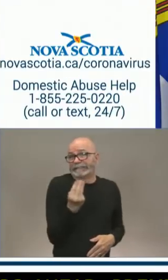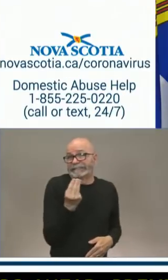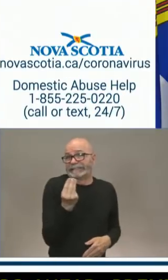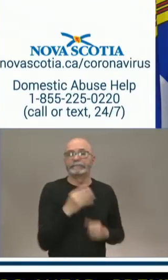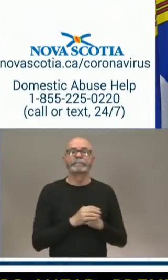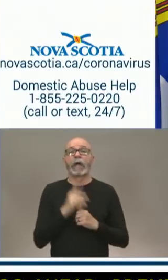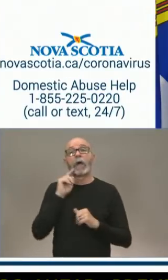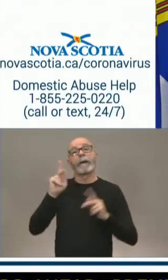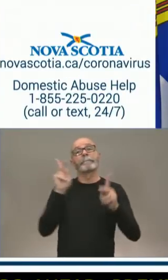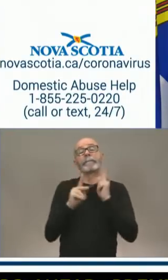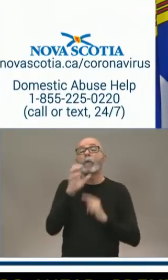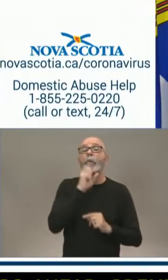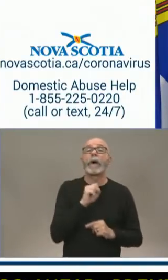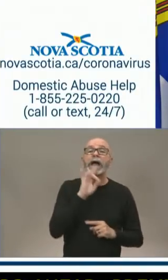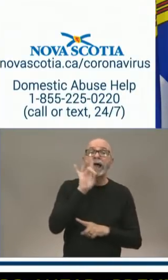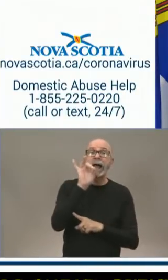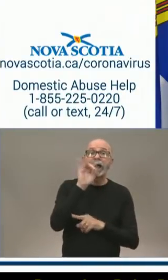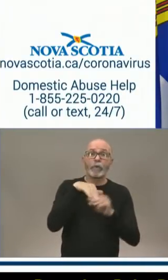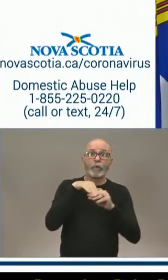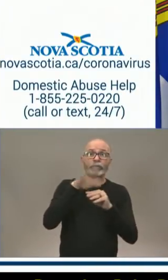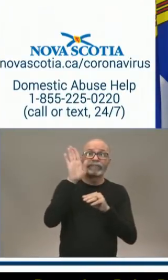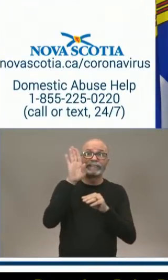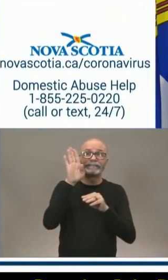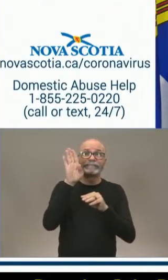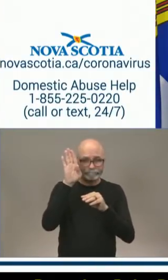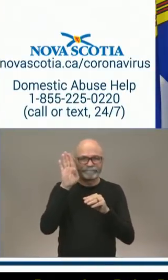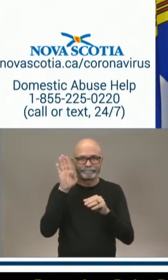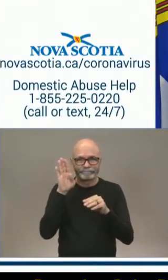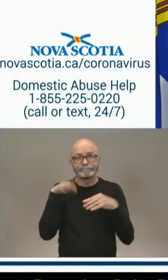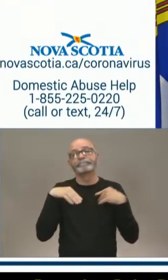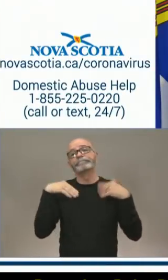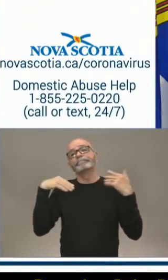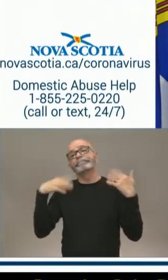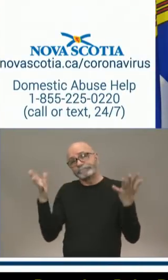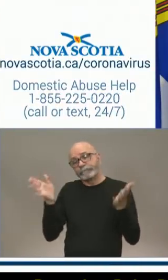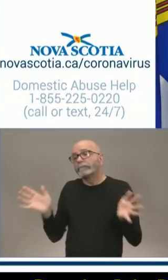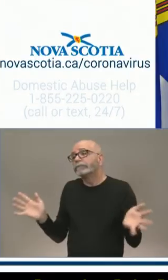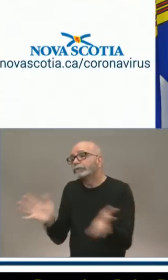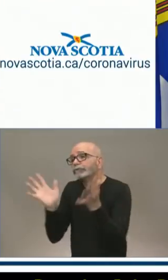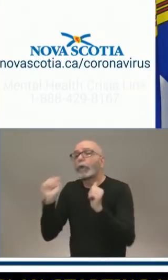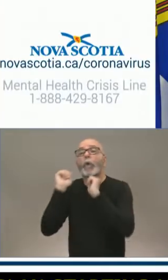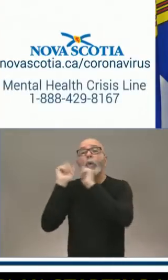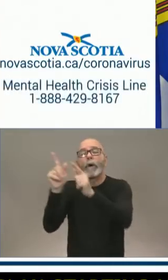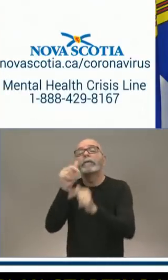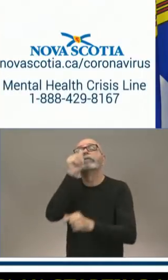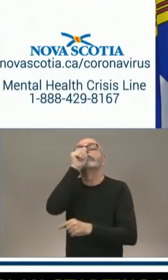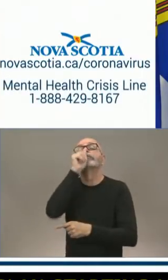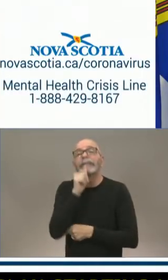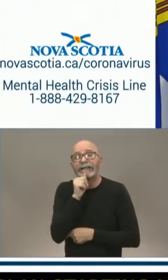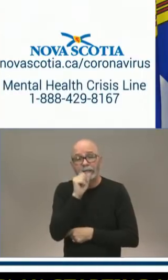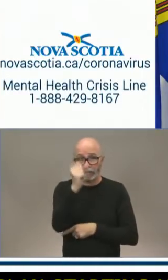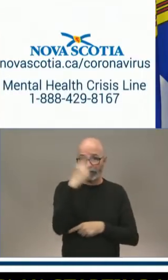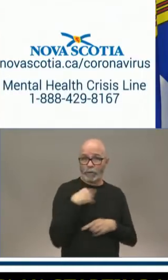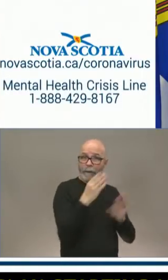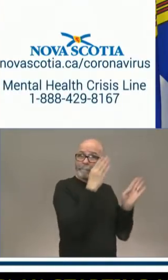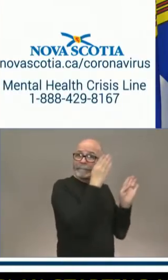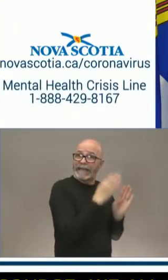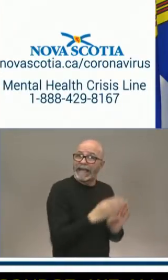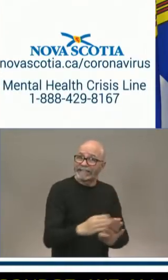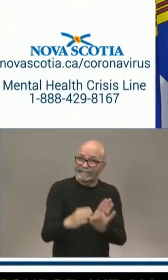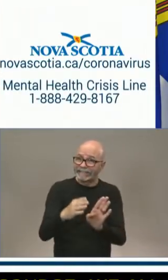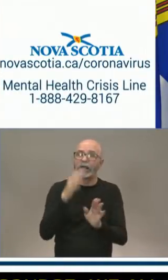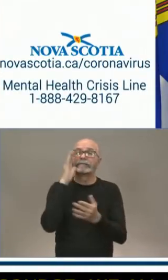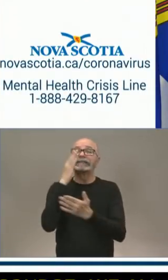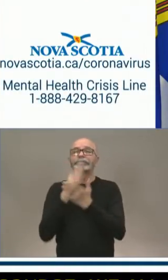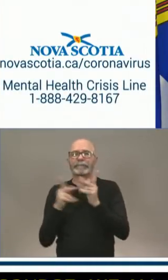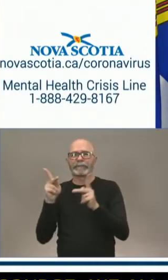population. Of course, we all need to be patient, but we believe the plan that we have in place now will address some of the frustrations from earlier this